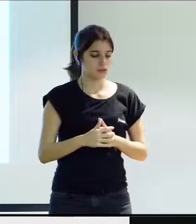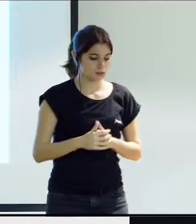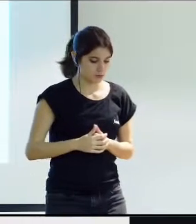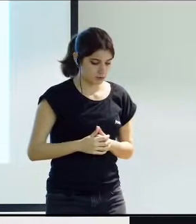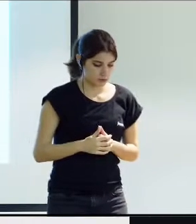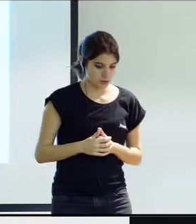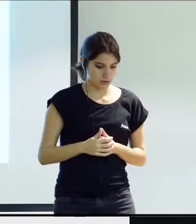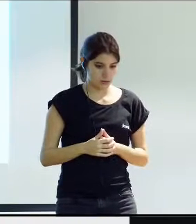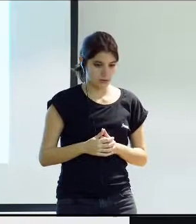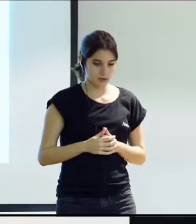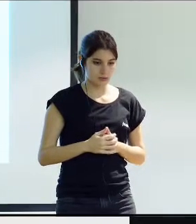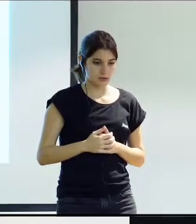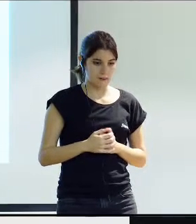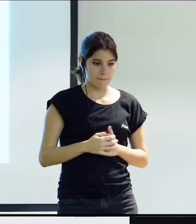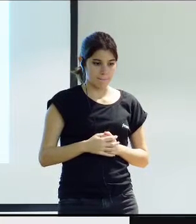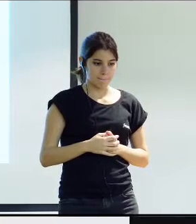essence of